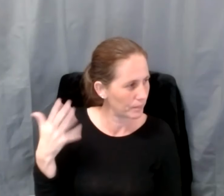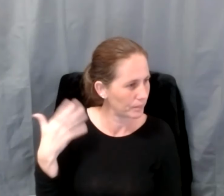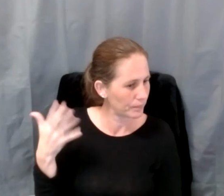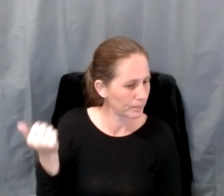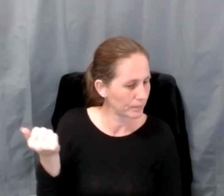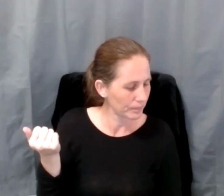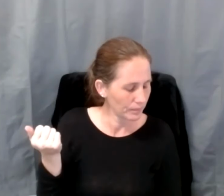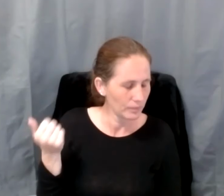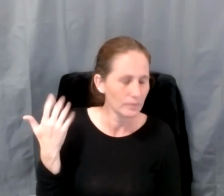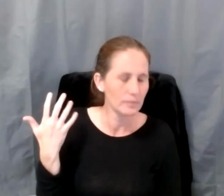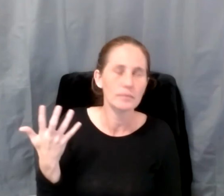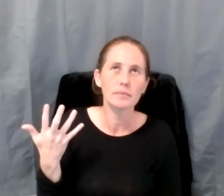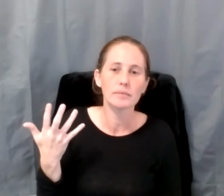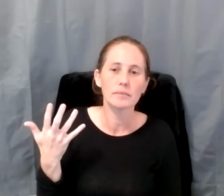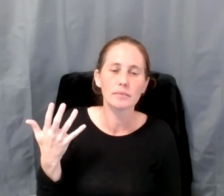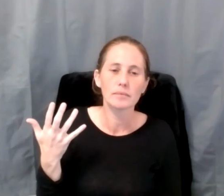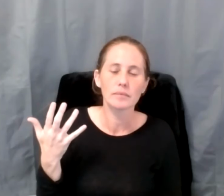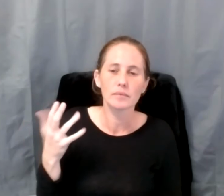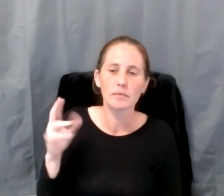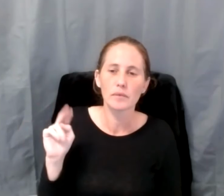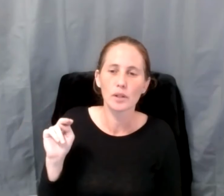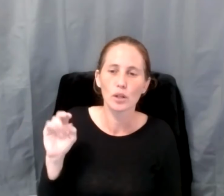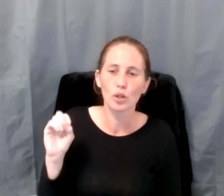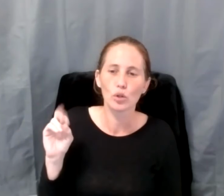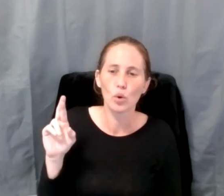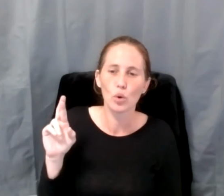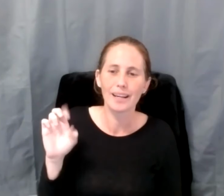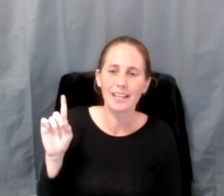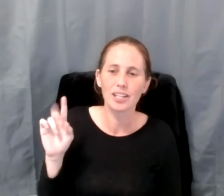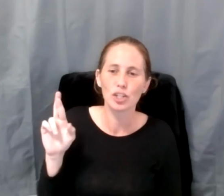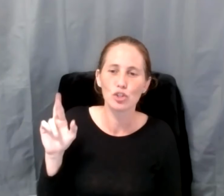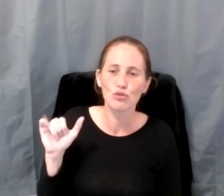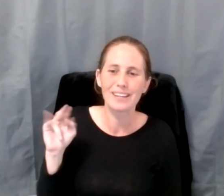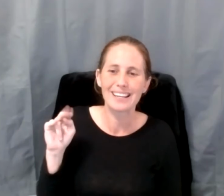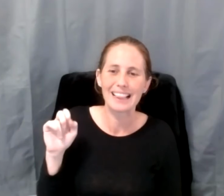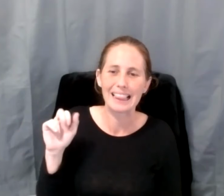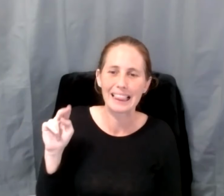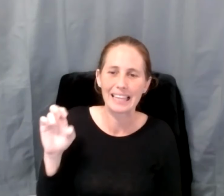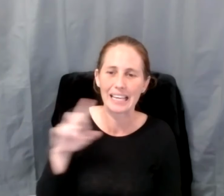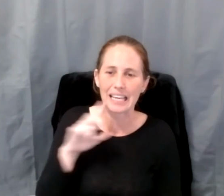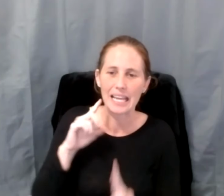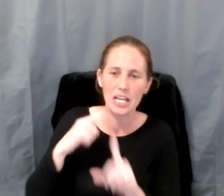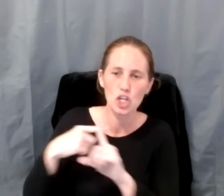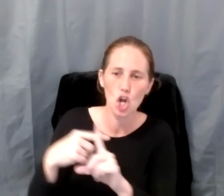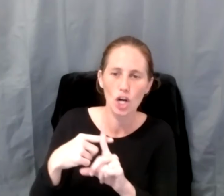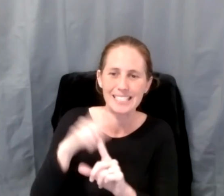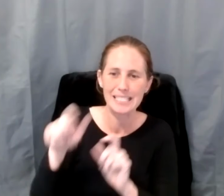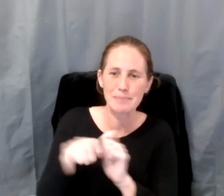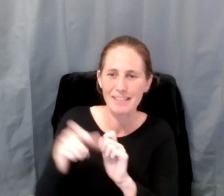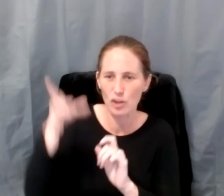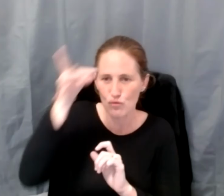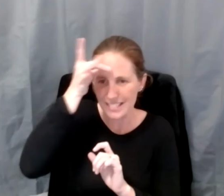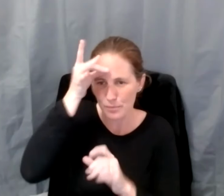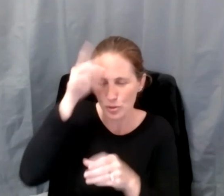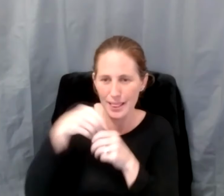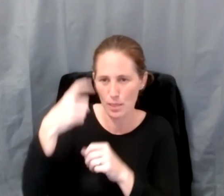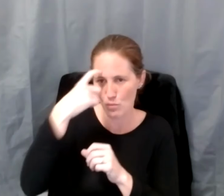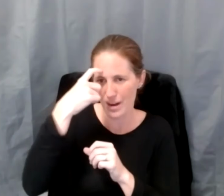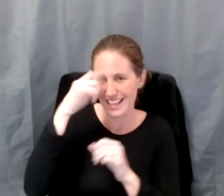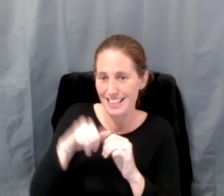uh, it's noradrenaline that it affects specifically. targets a specific receptor in the brain. It's the only